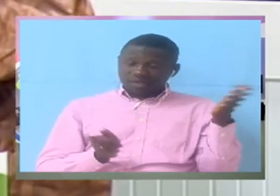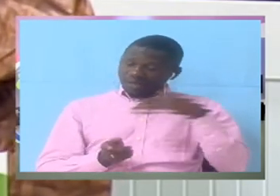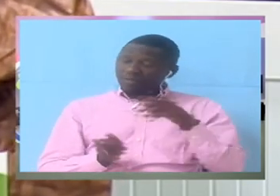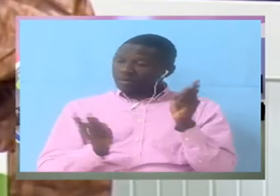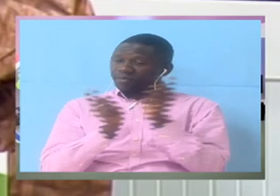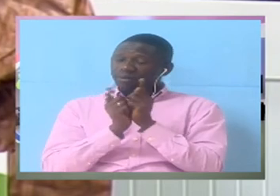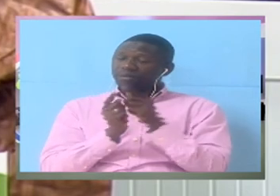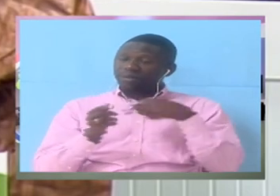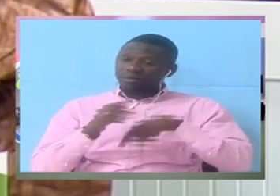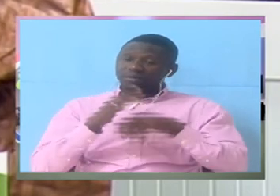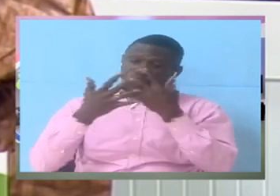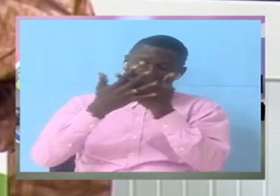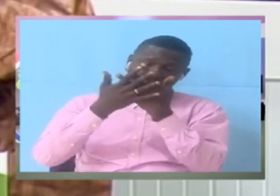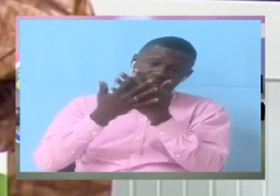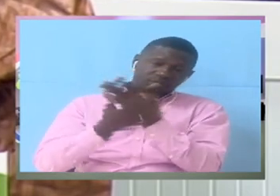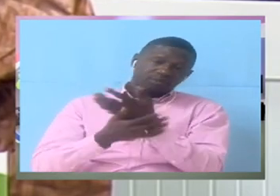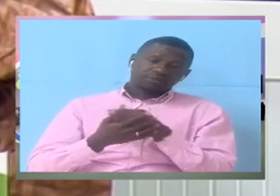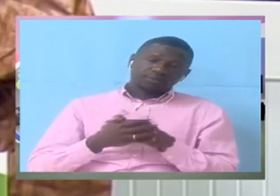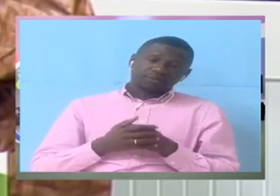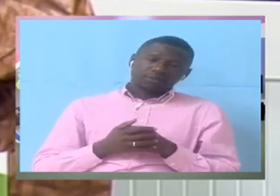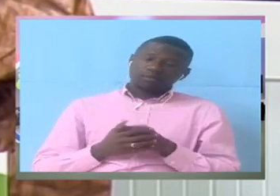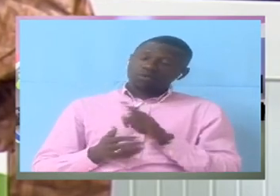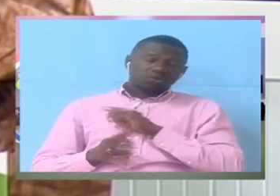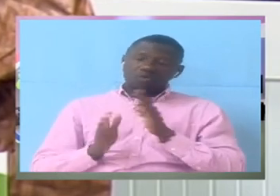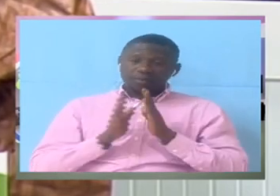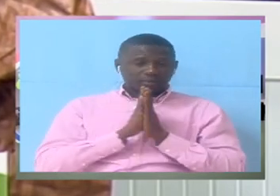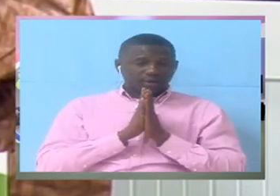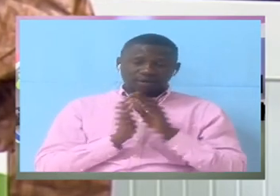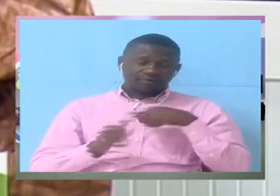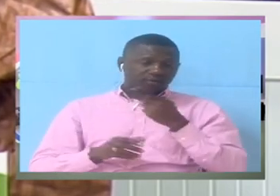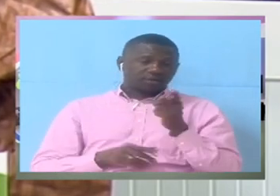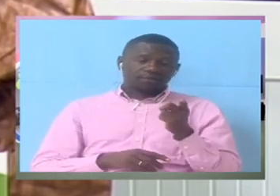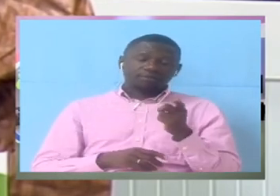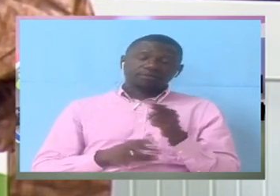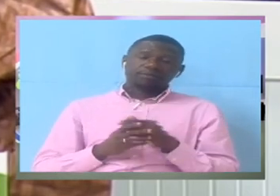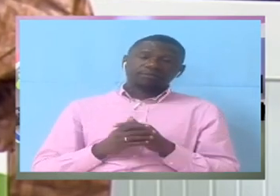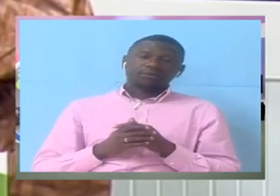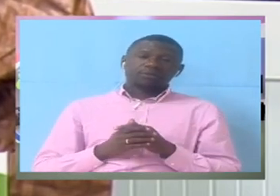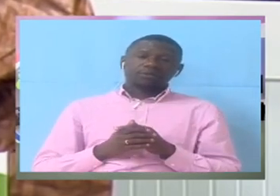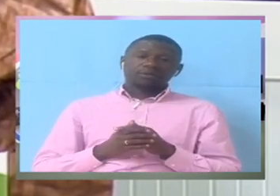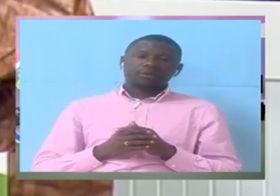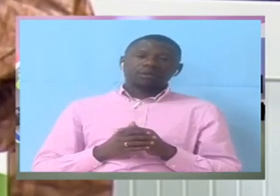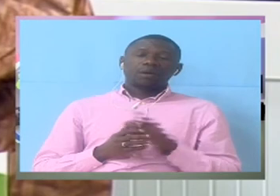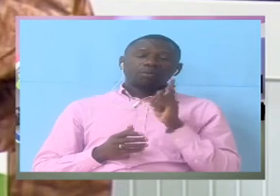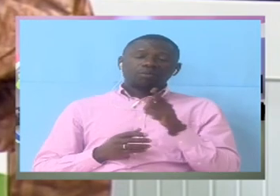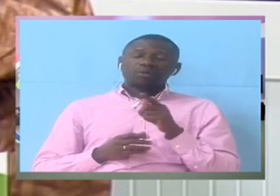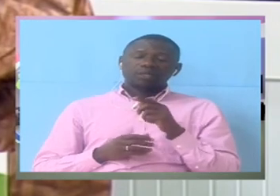Salmina came and found me in mile 2. But I did not wish that for him.